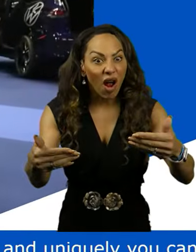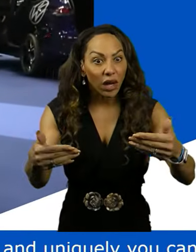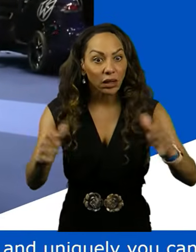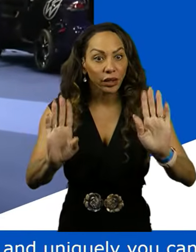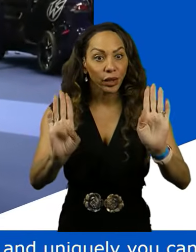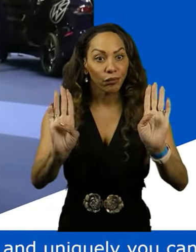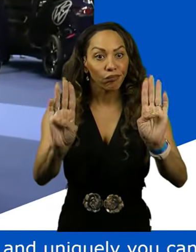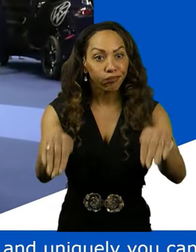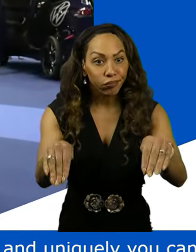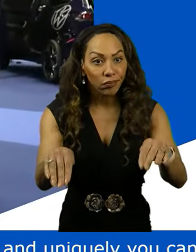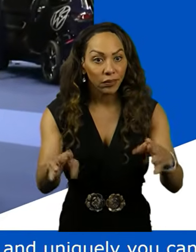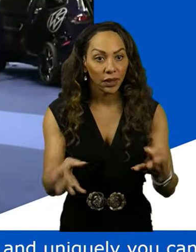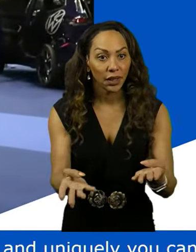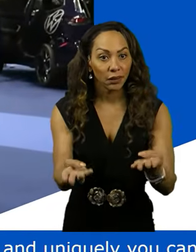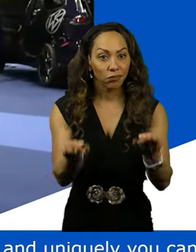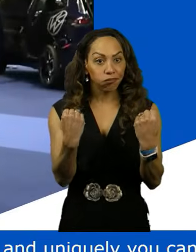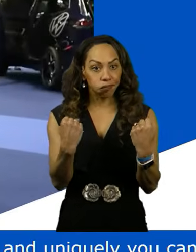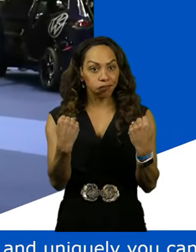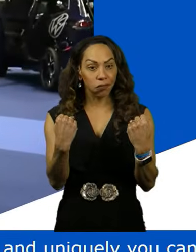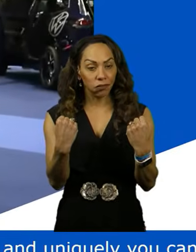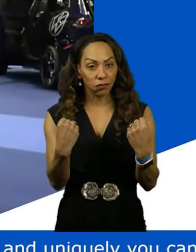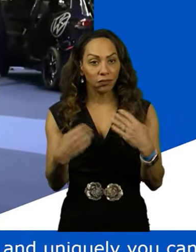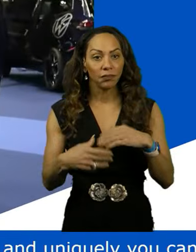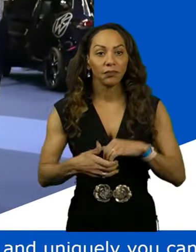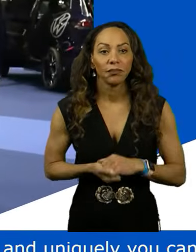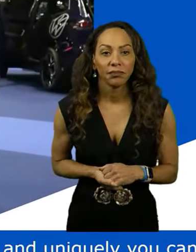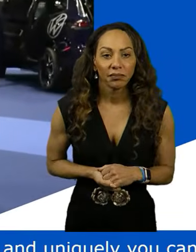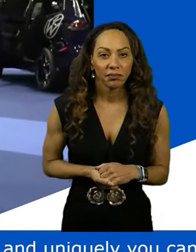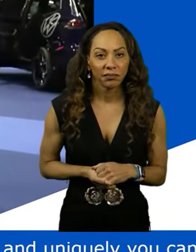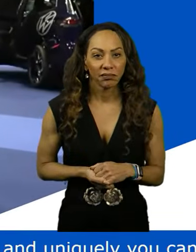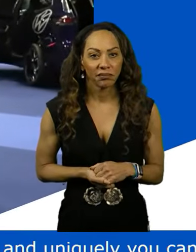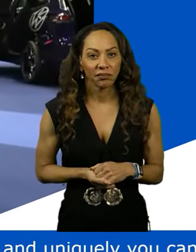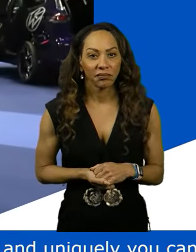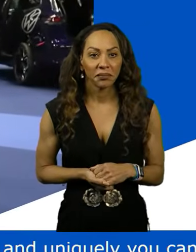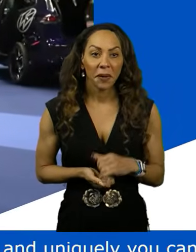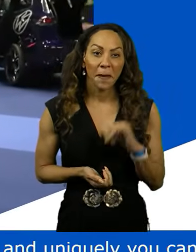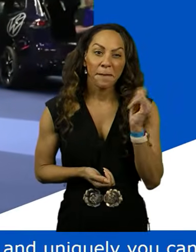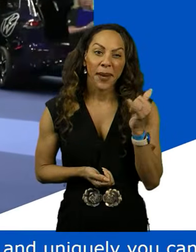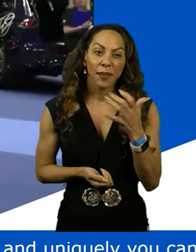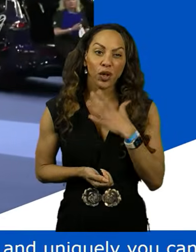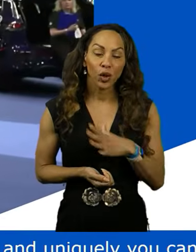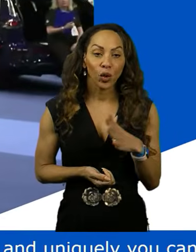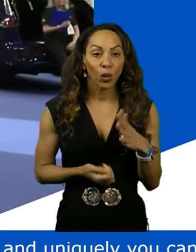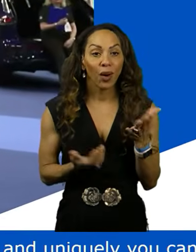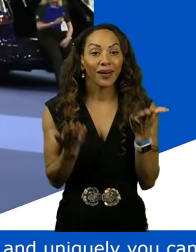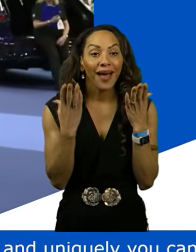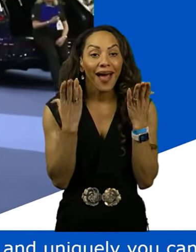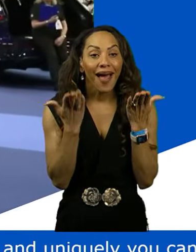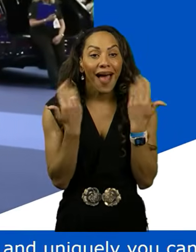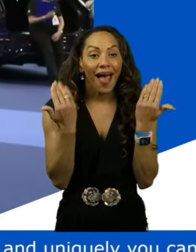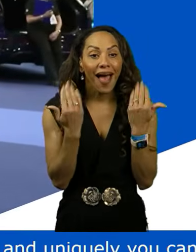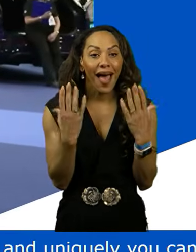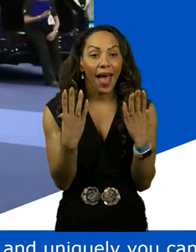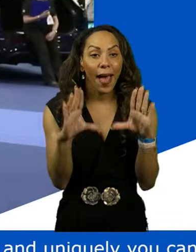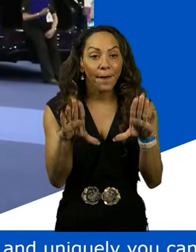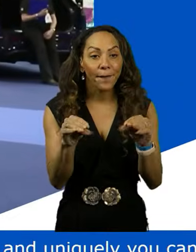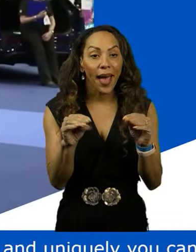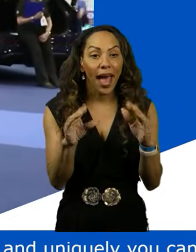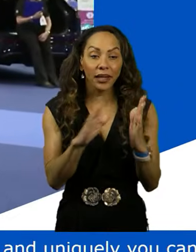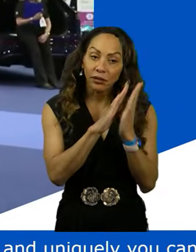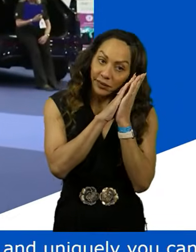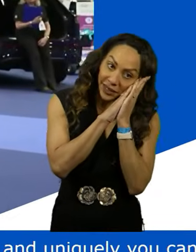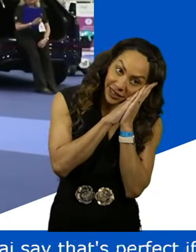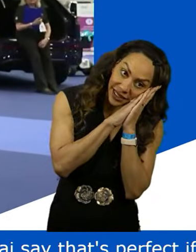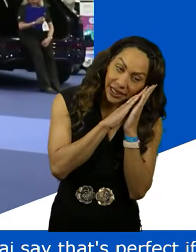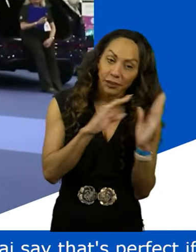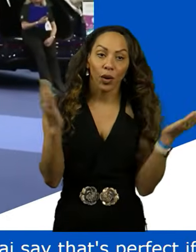headrests out, fold them completely flat. And Hyundai says that's perfect if you want to pop an airbed in there and sleep and camp in the car overnight.